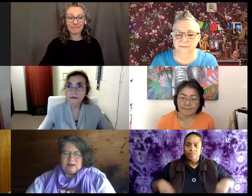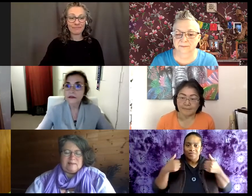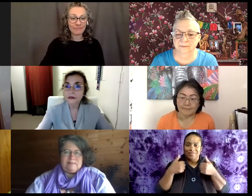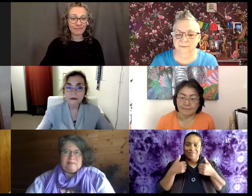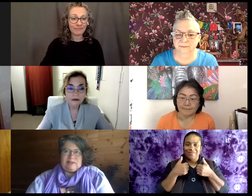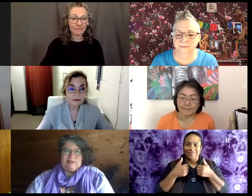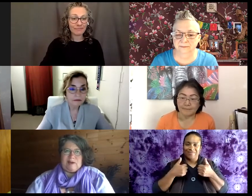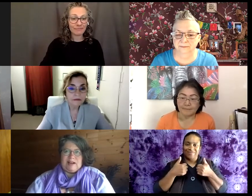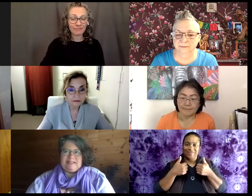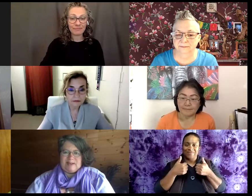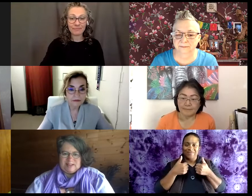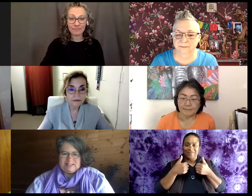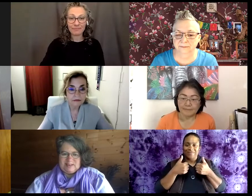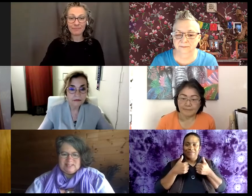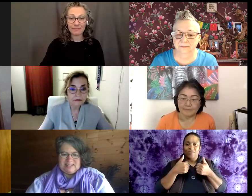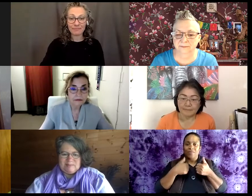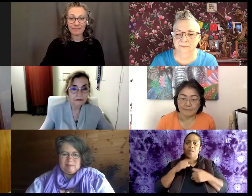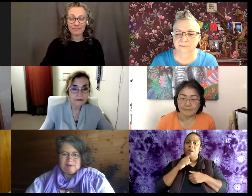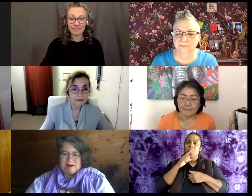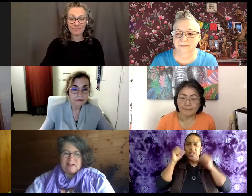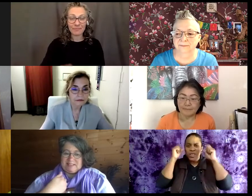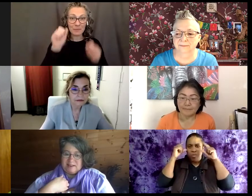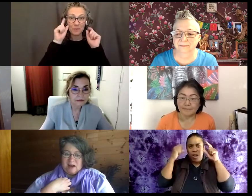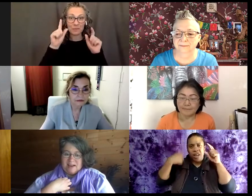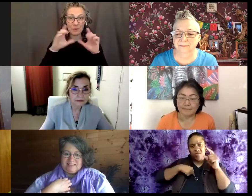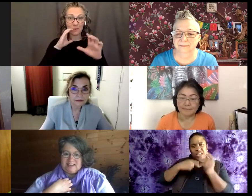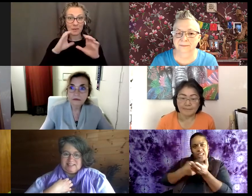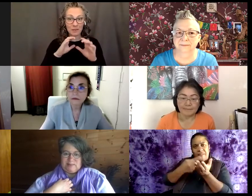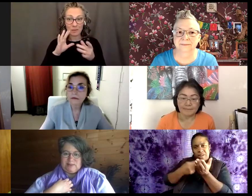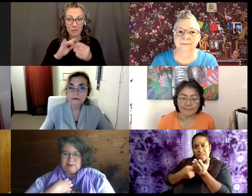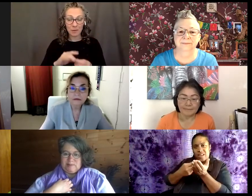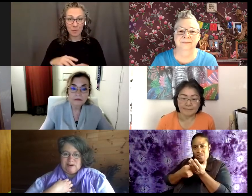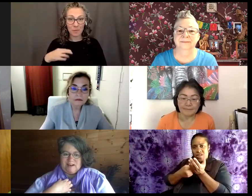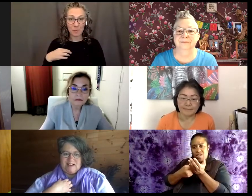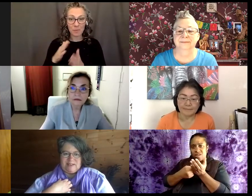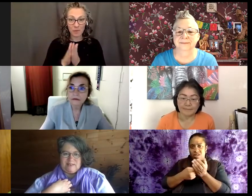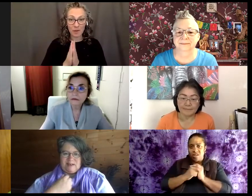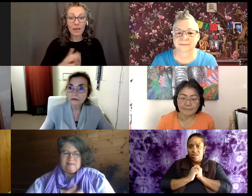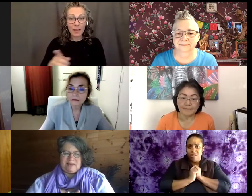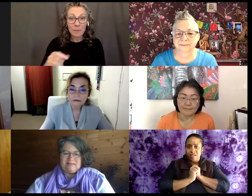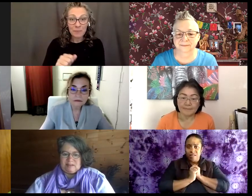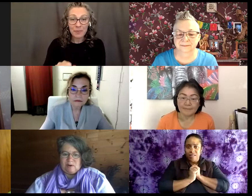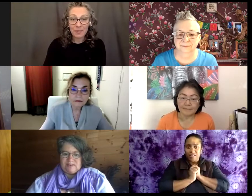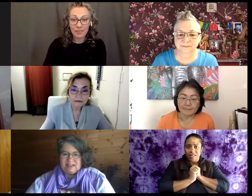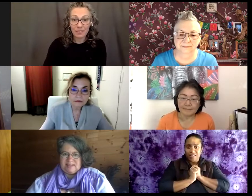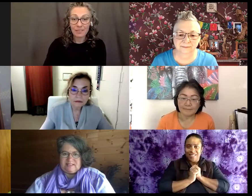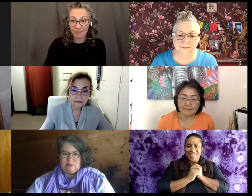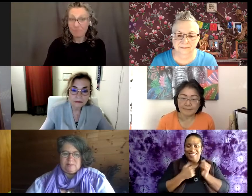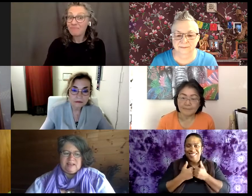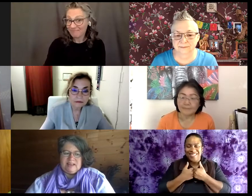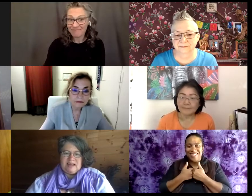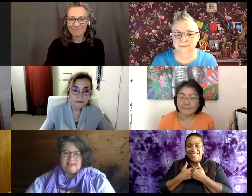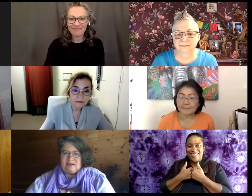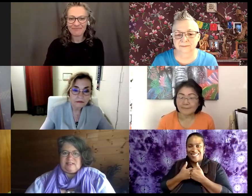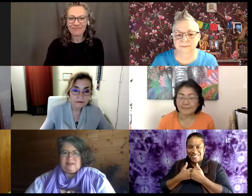It's great. I'm so surprised by all this conversation about prayer, because I know I had challenges with the word prayer, having grown up in really more of an atheist